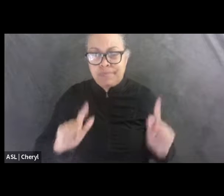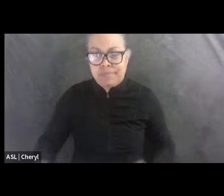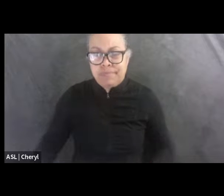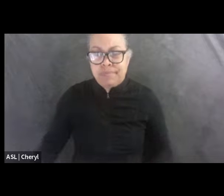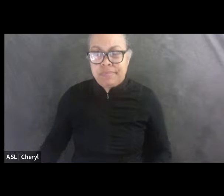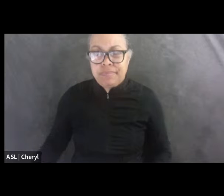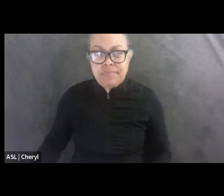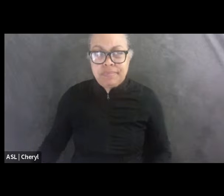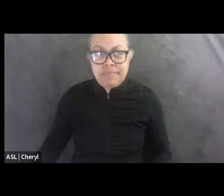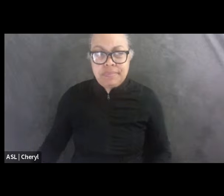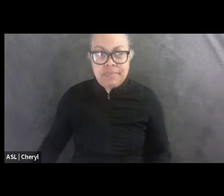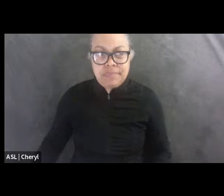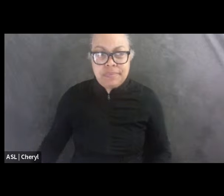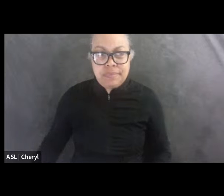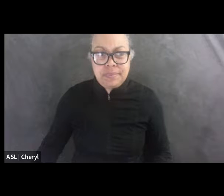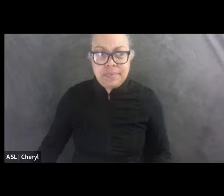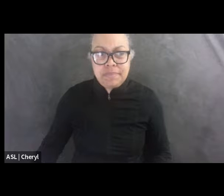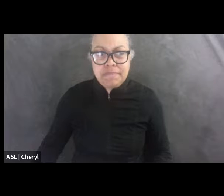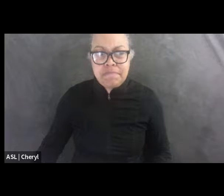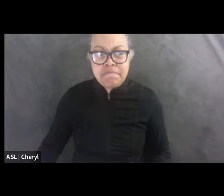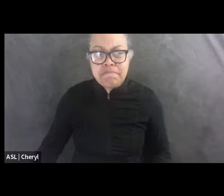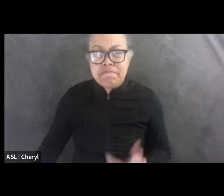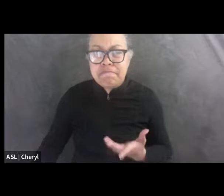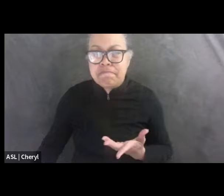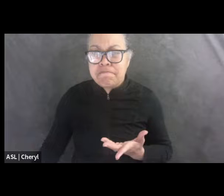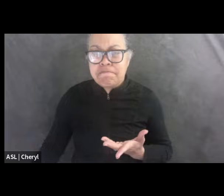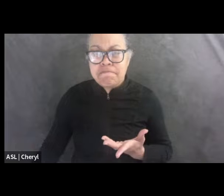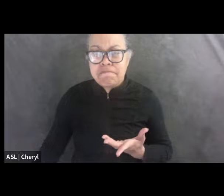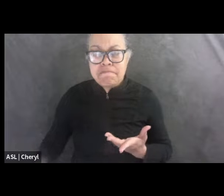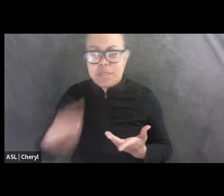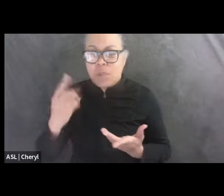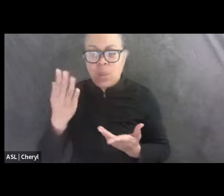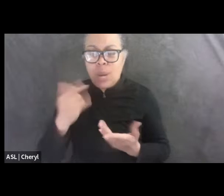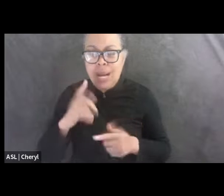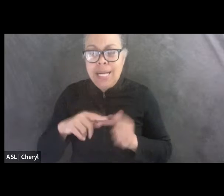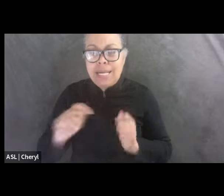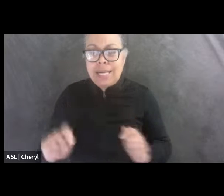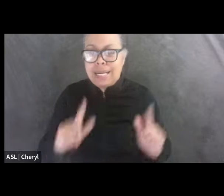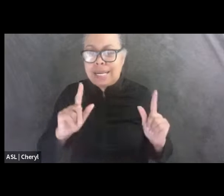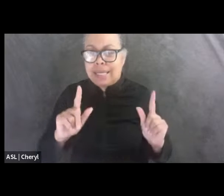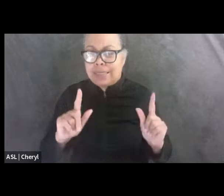I wonder why is it not letting me share my entire screen?